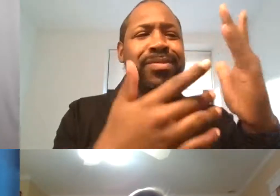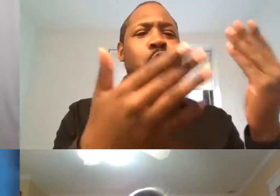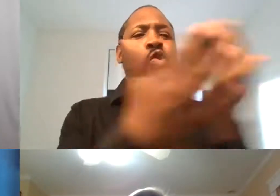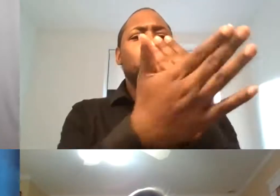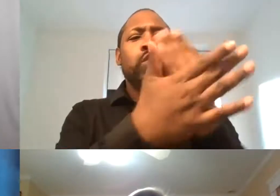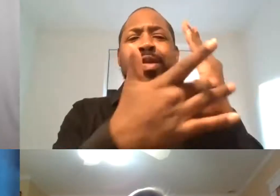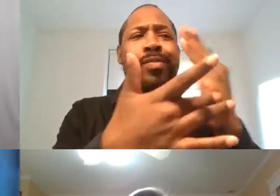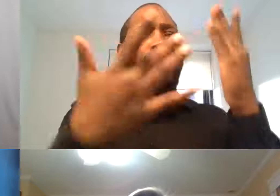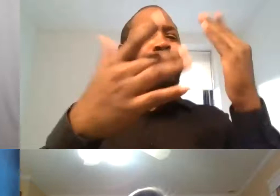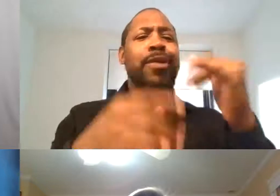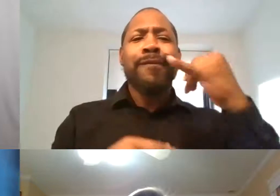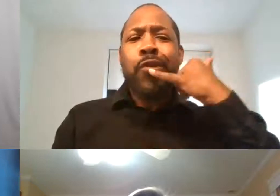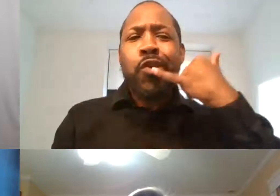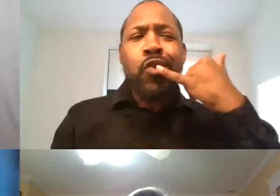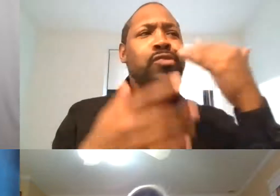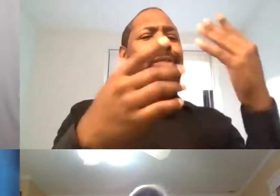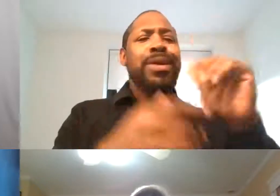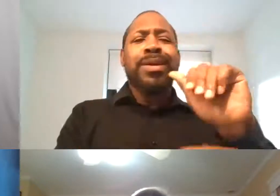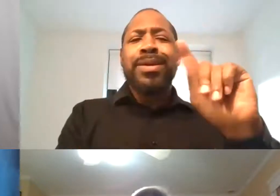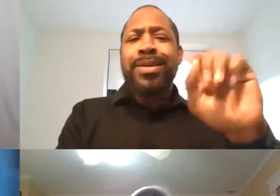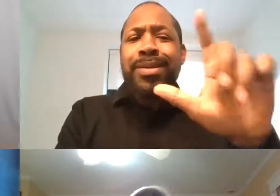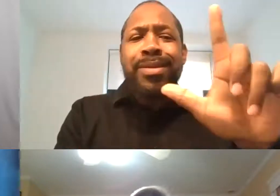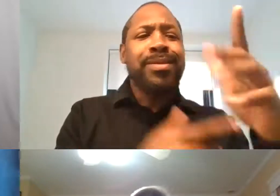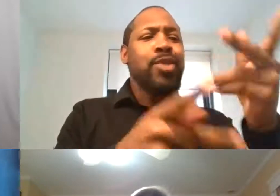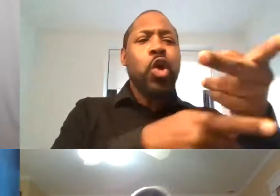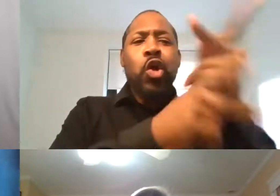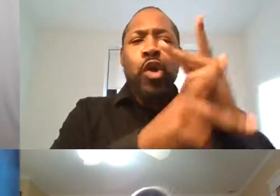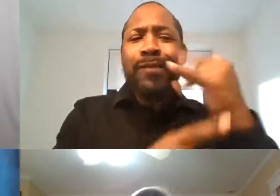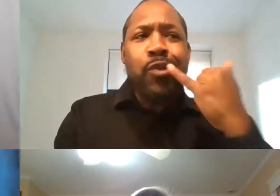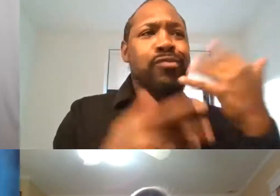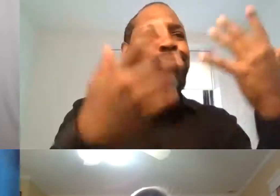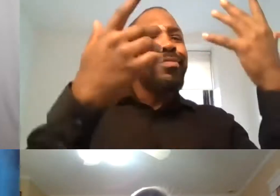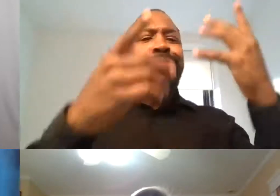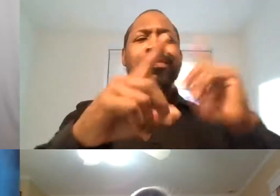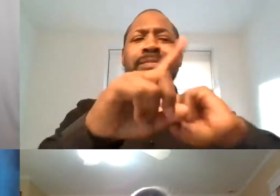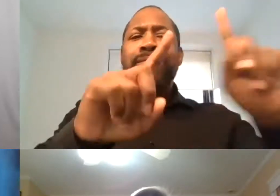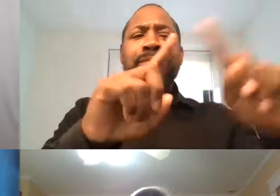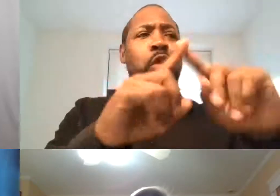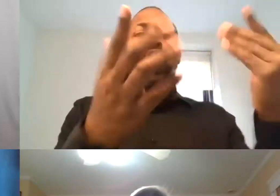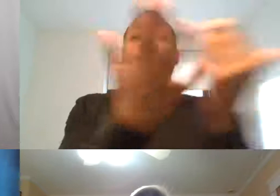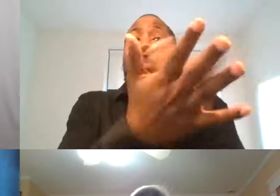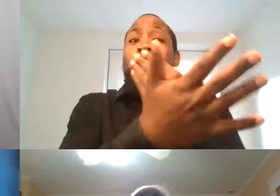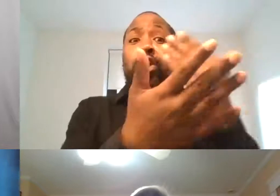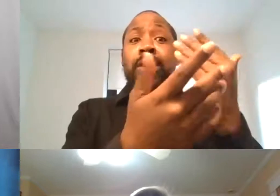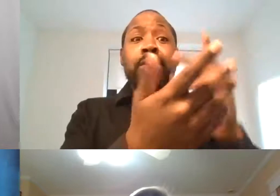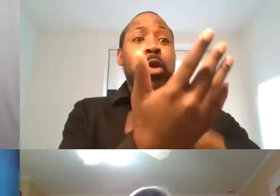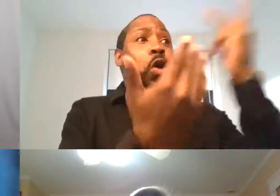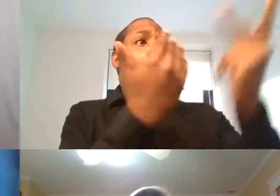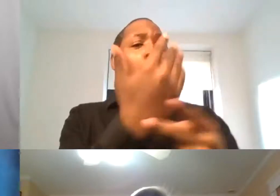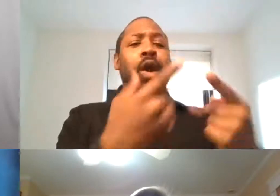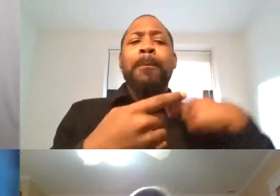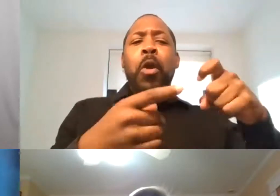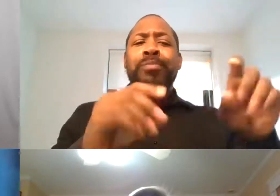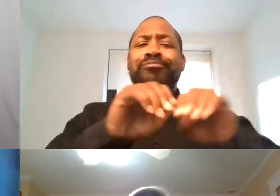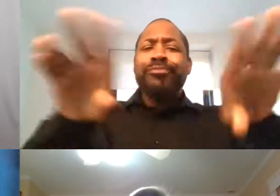specifically on new technology, whether it's adaptive phones, or loaning phone programs,